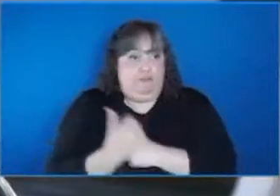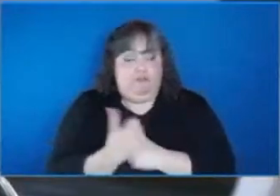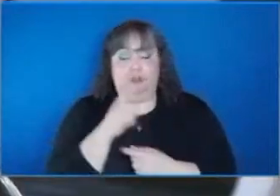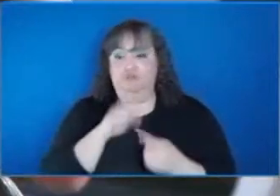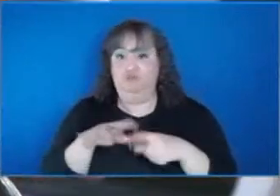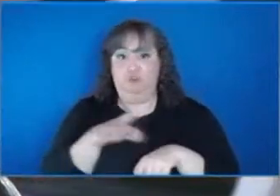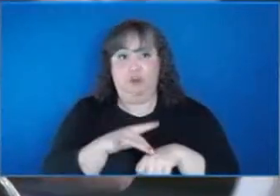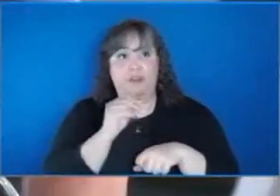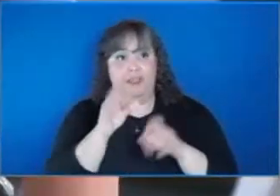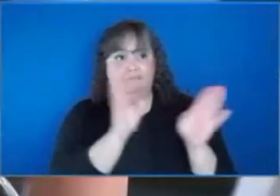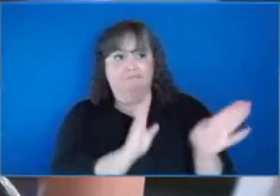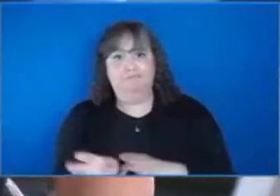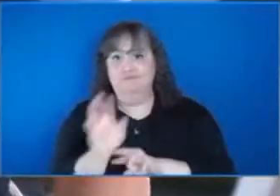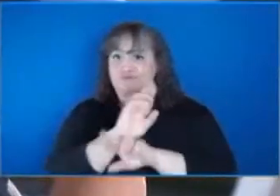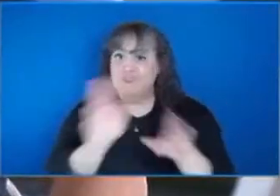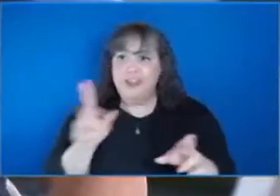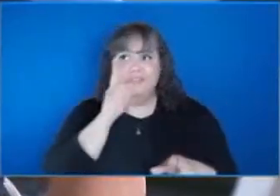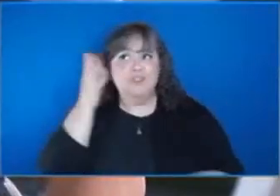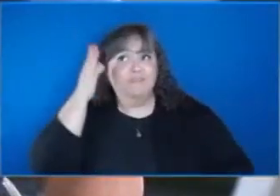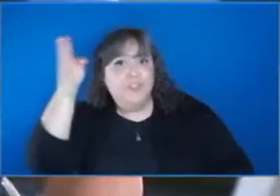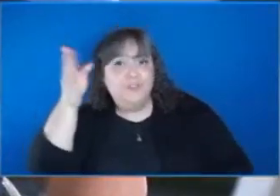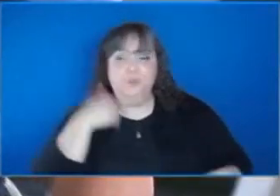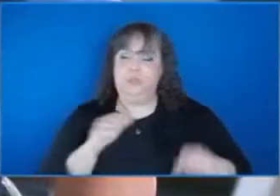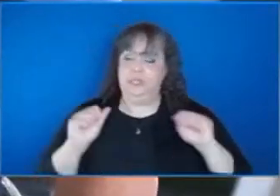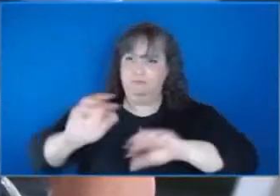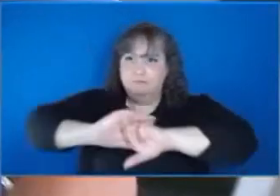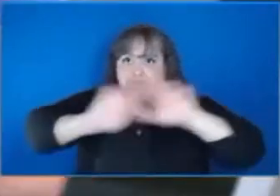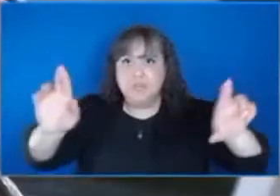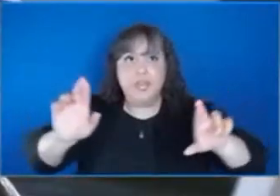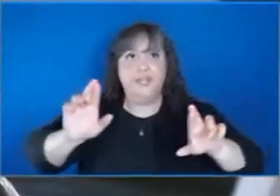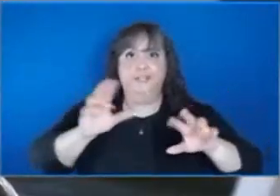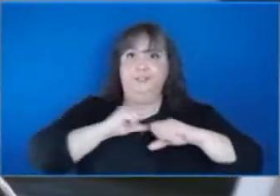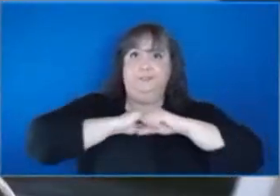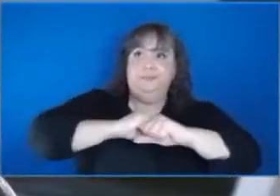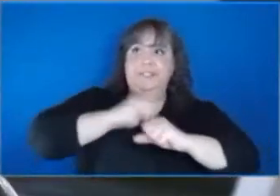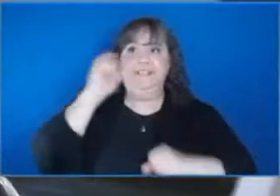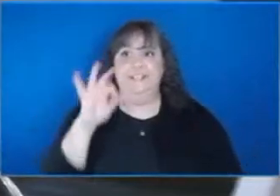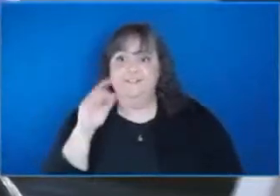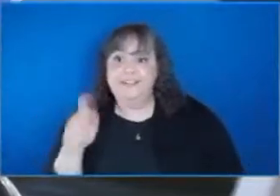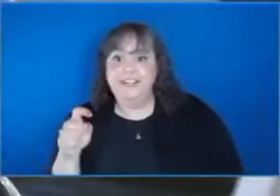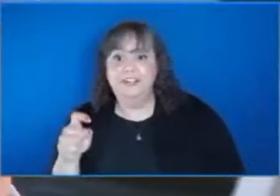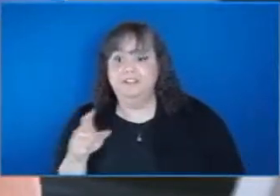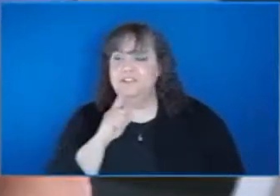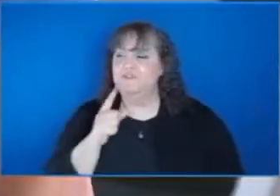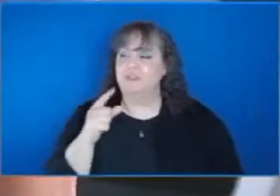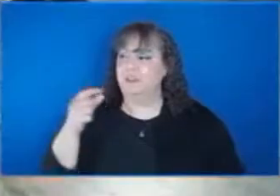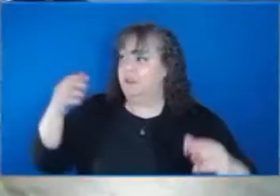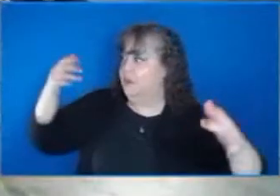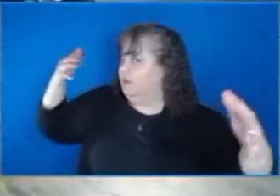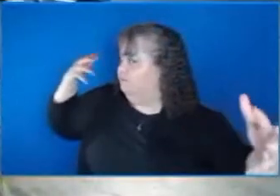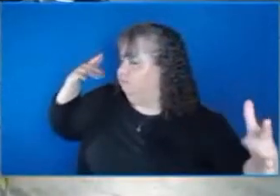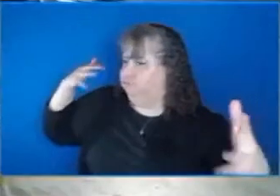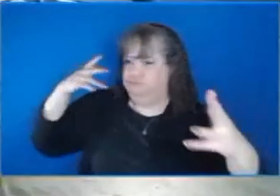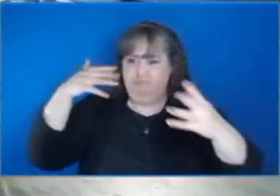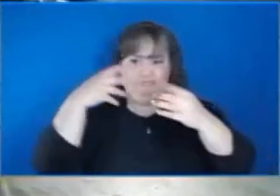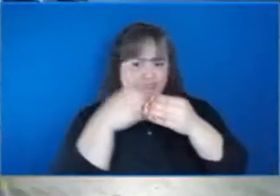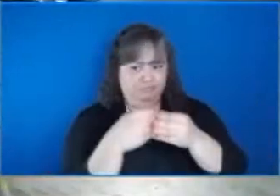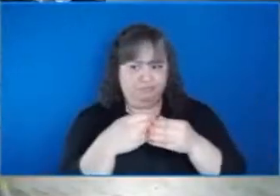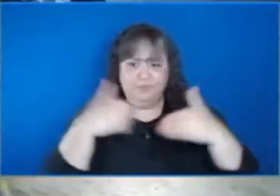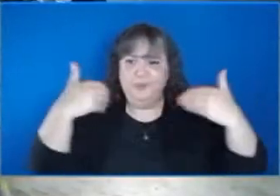future, where we can be ready to do something about this if we needed to. So it sort of spans this whole thing with asteroids. Yeah,